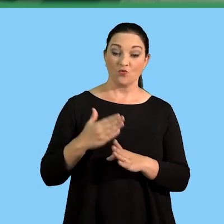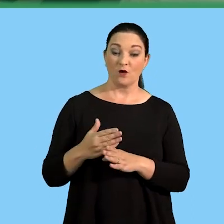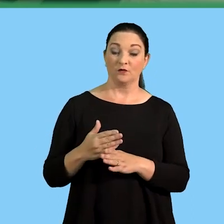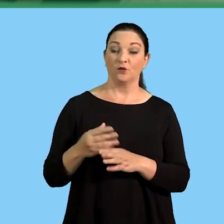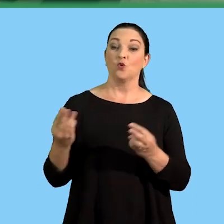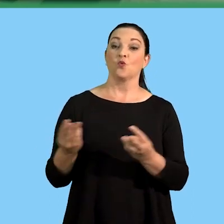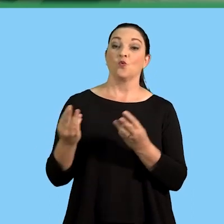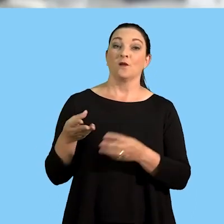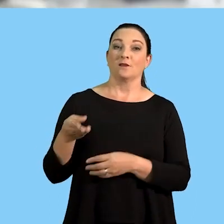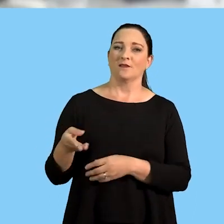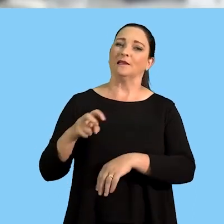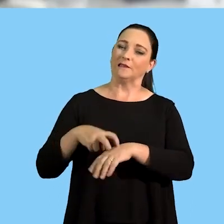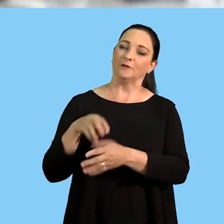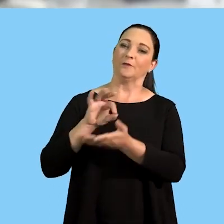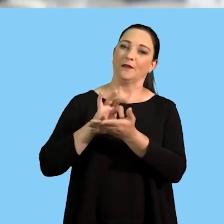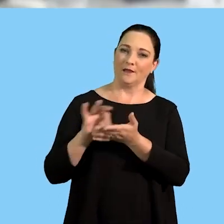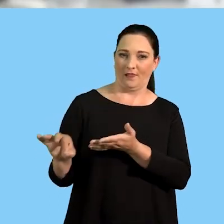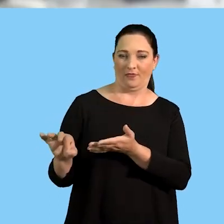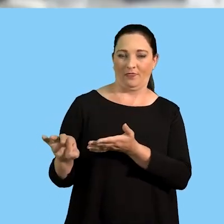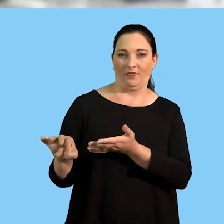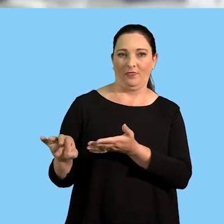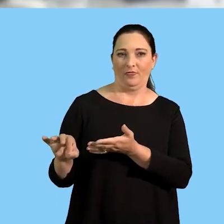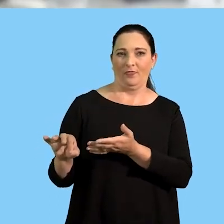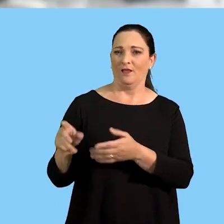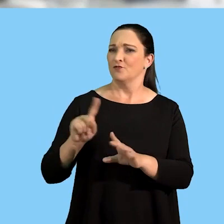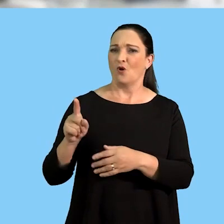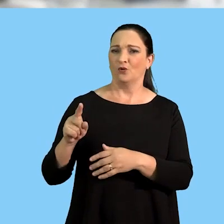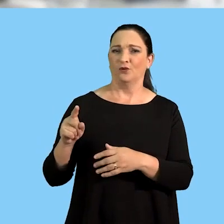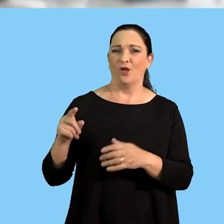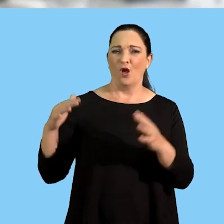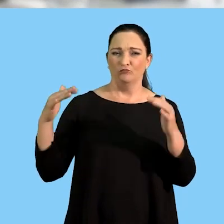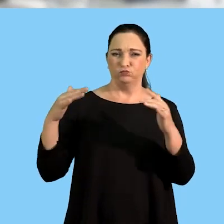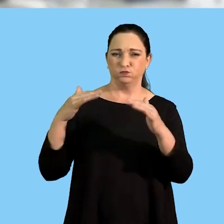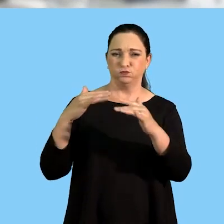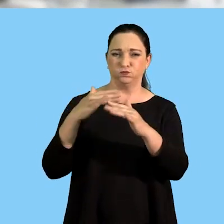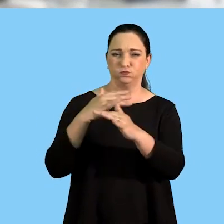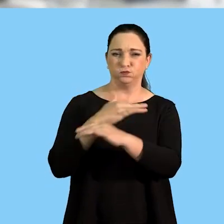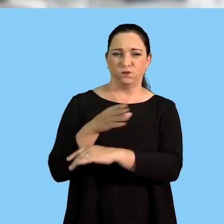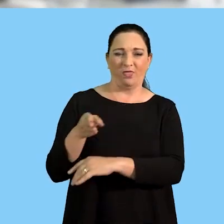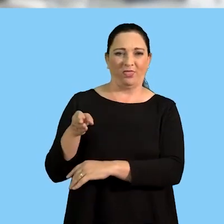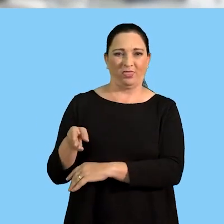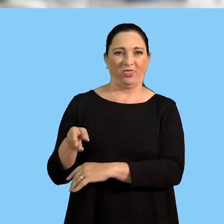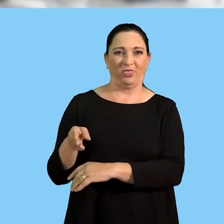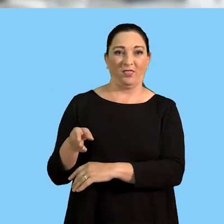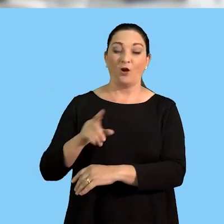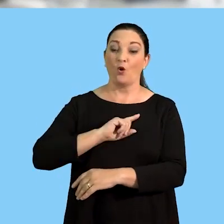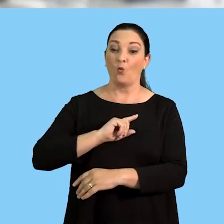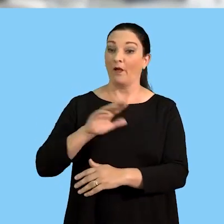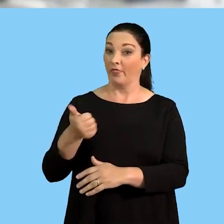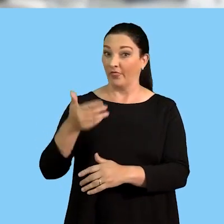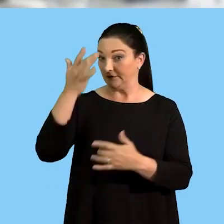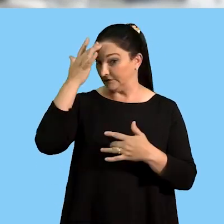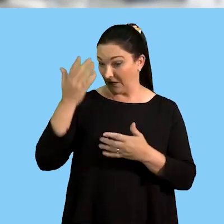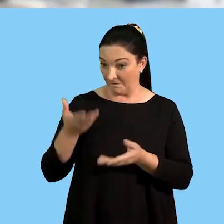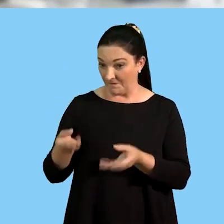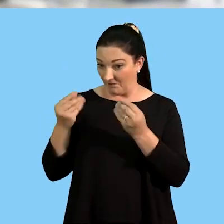which employees are working should be clean. There shouldn't be any form of pollution that is going to cause ill health to